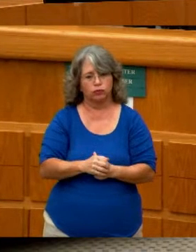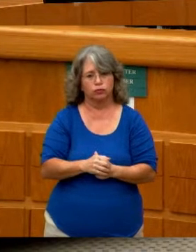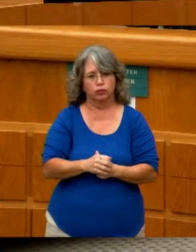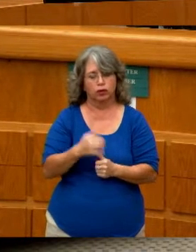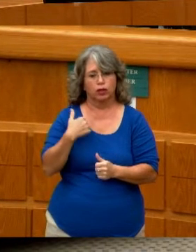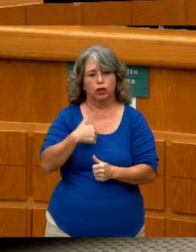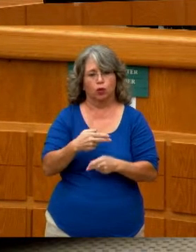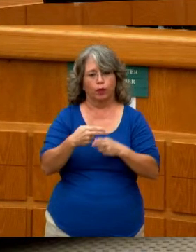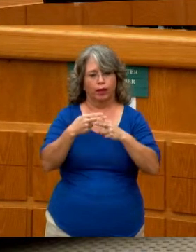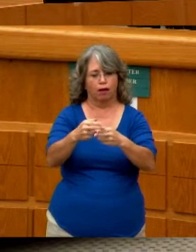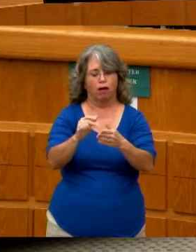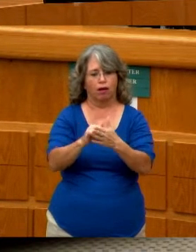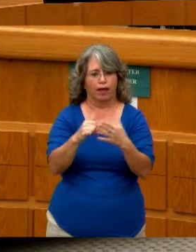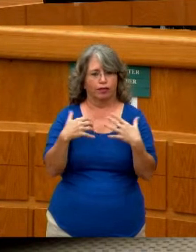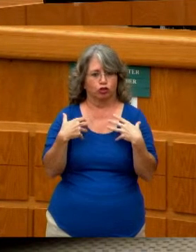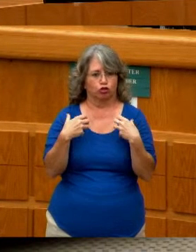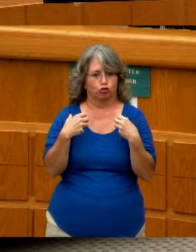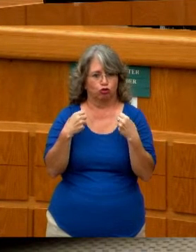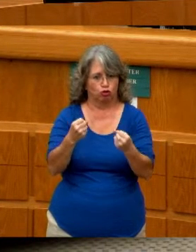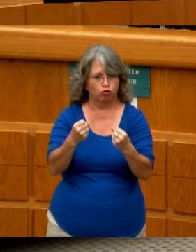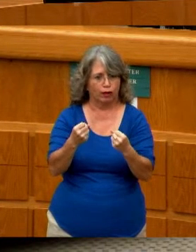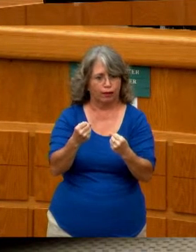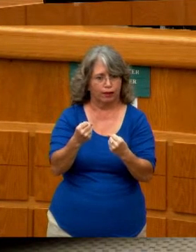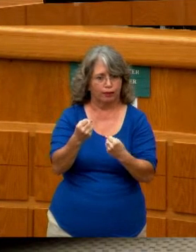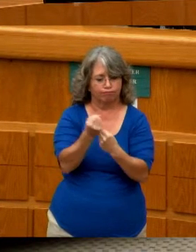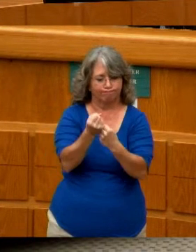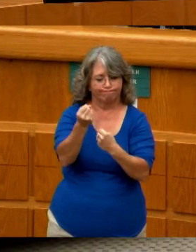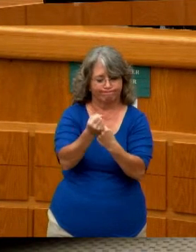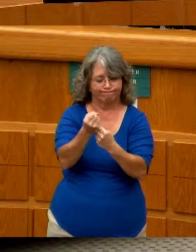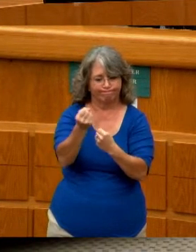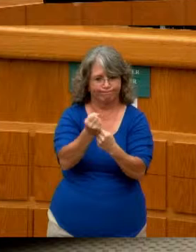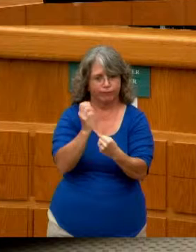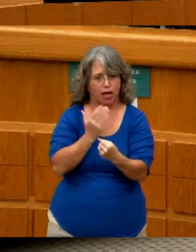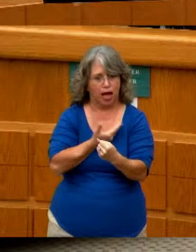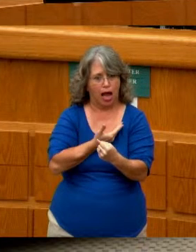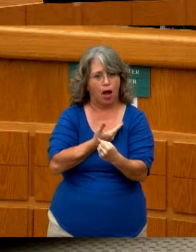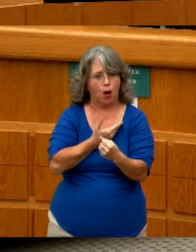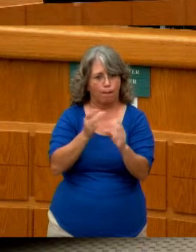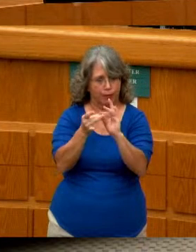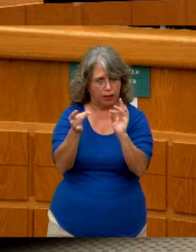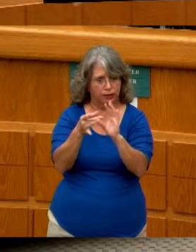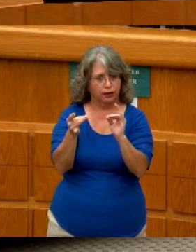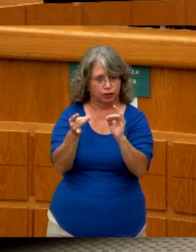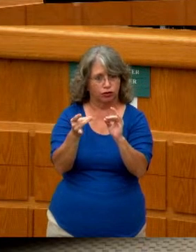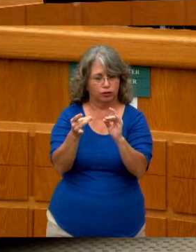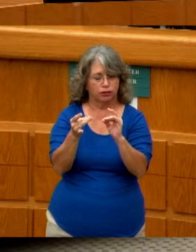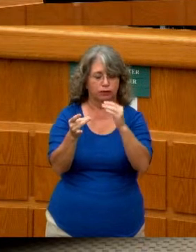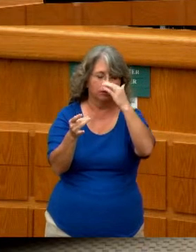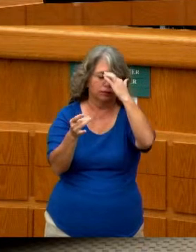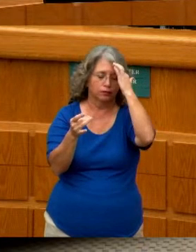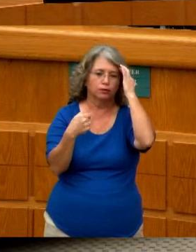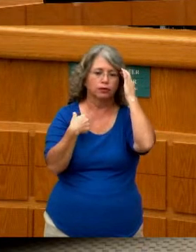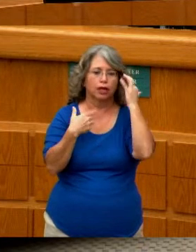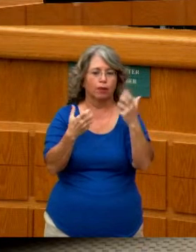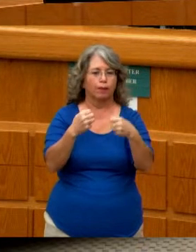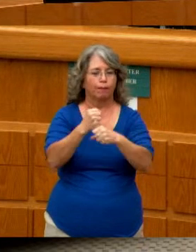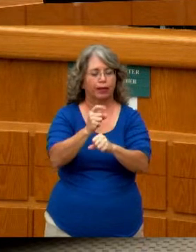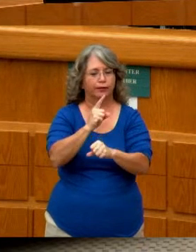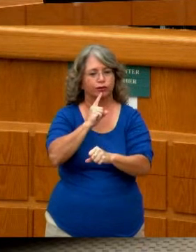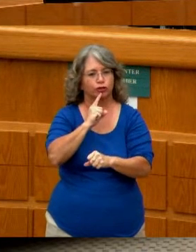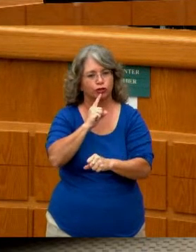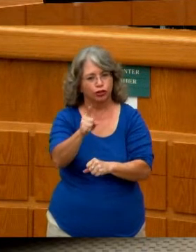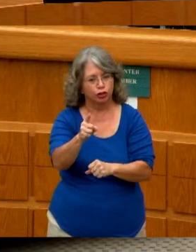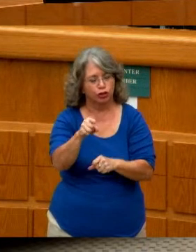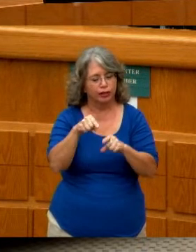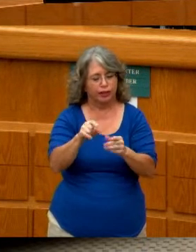repeat what we already know. That's what we call strengthening our message, creating resiliency. And